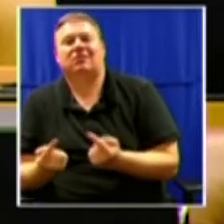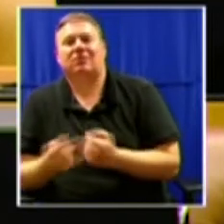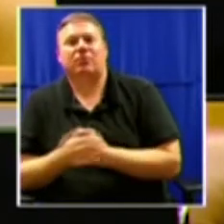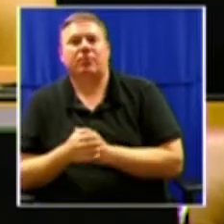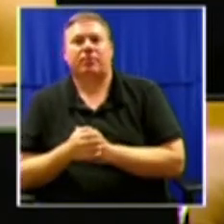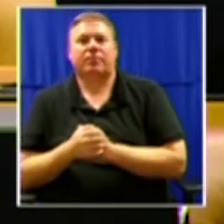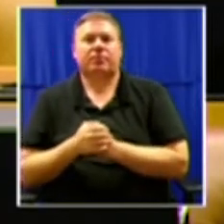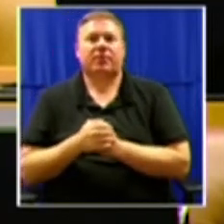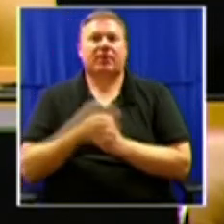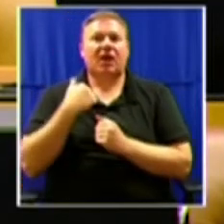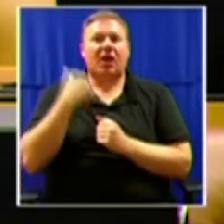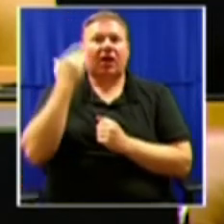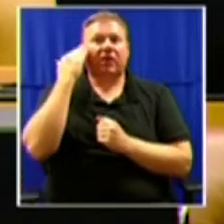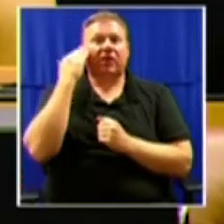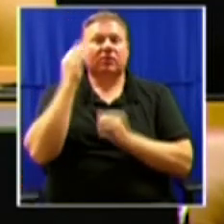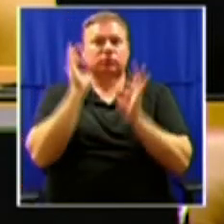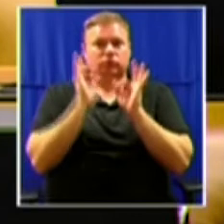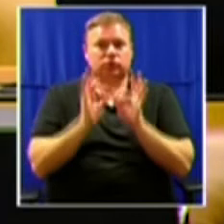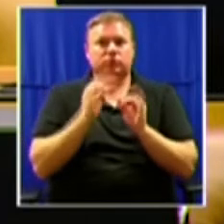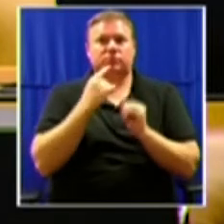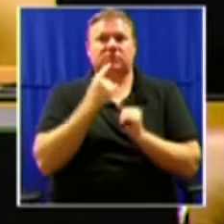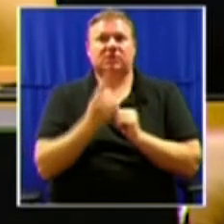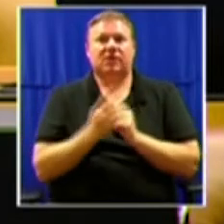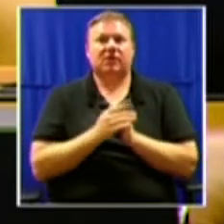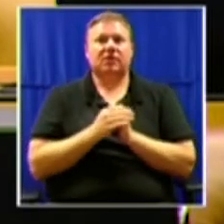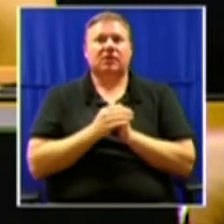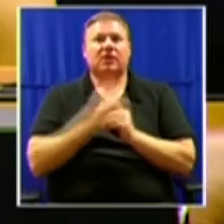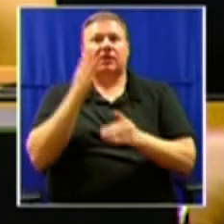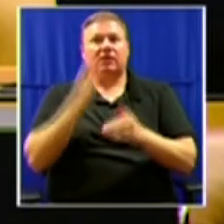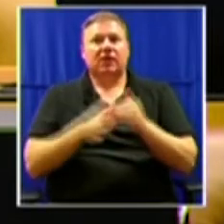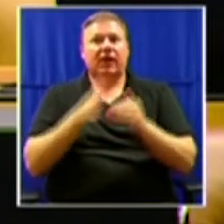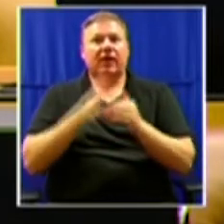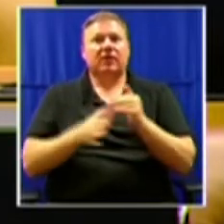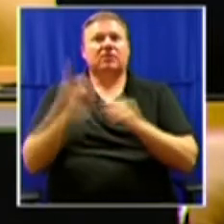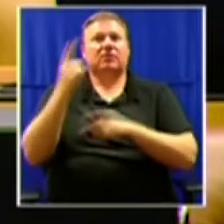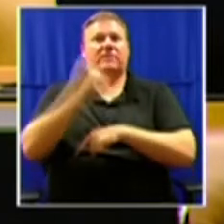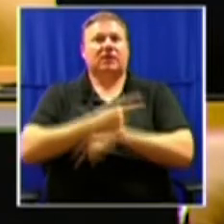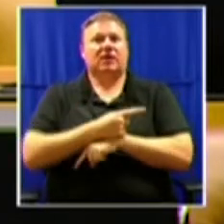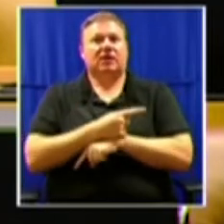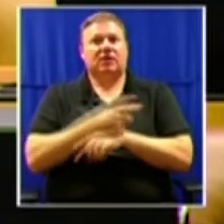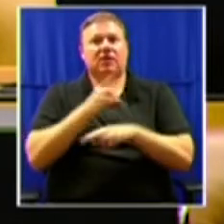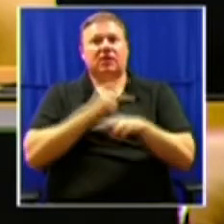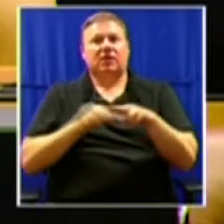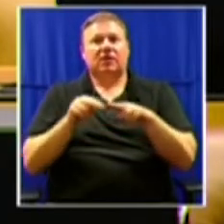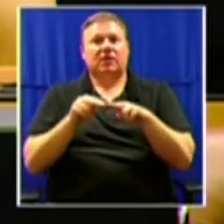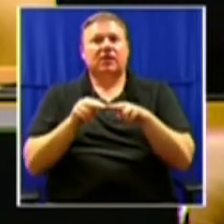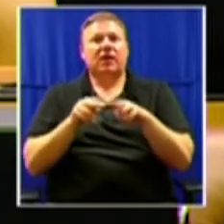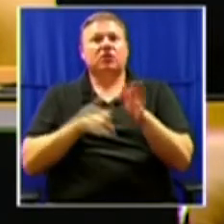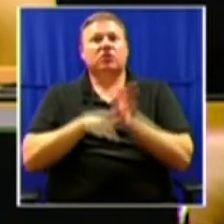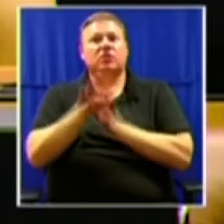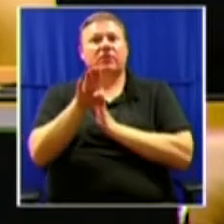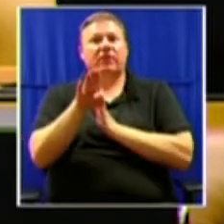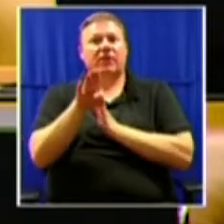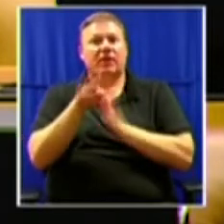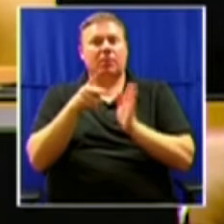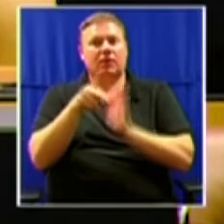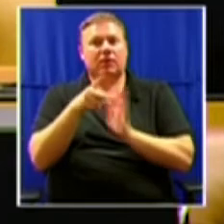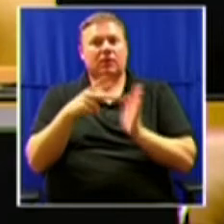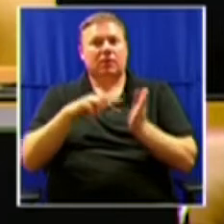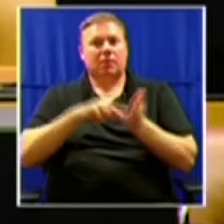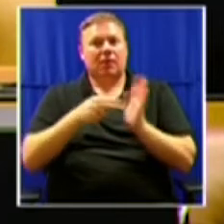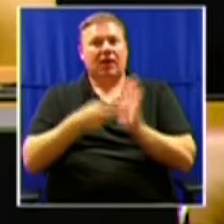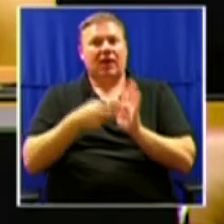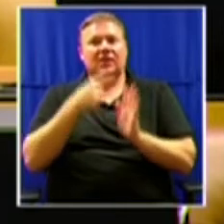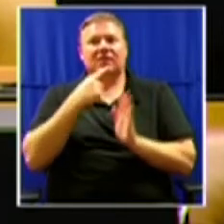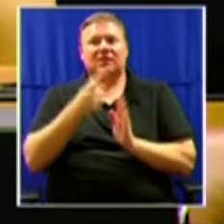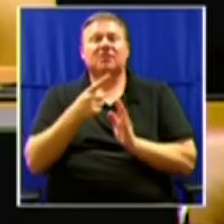is proper to say at the end of the day, as the National Development Plan says, that South Africans must